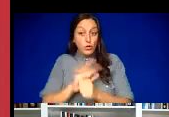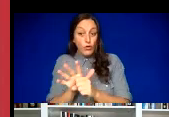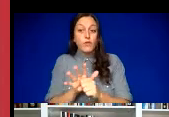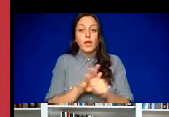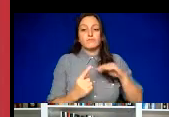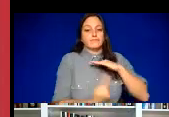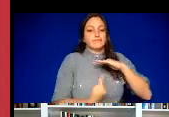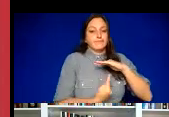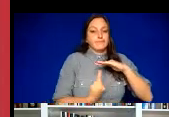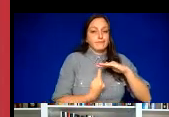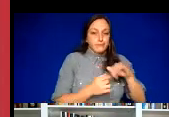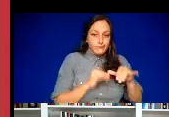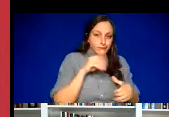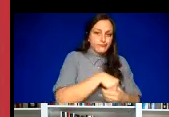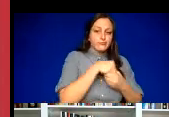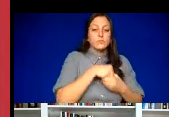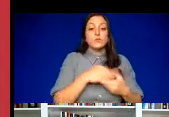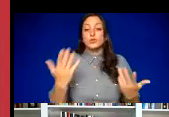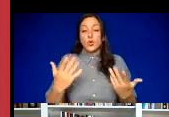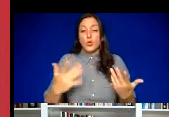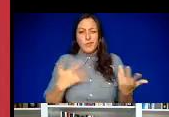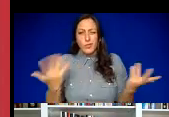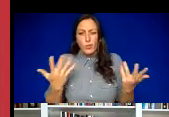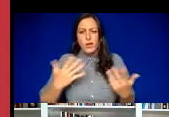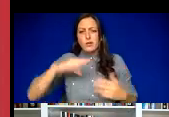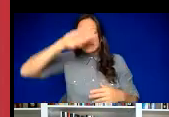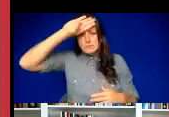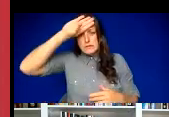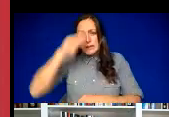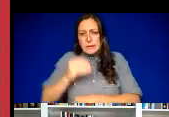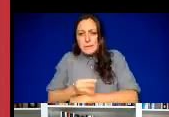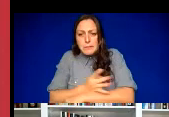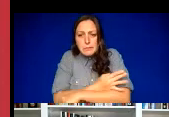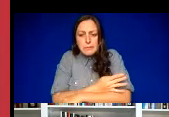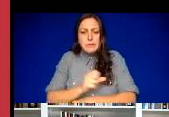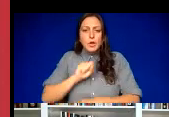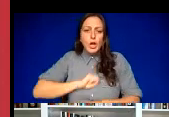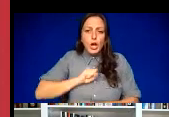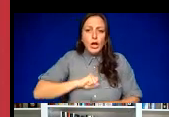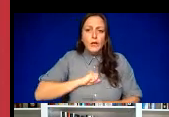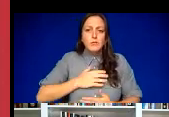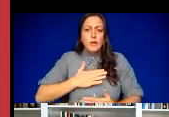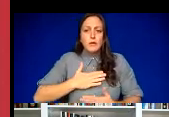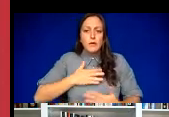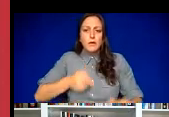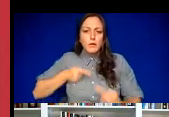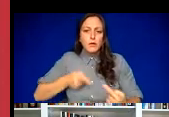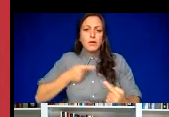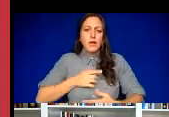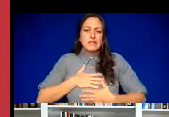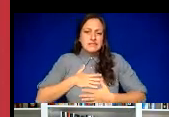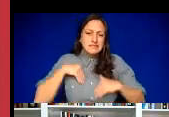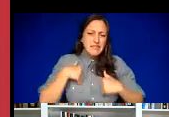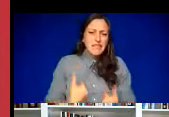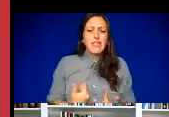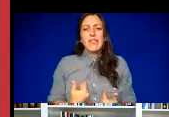make you go get tested are fever and chills, cough, shortness of breath, fatigue, muscle or